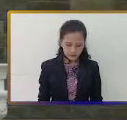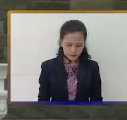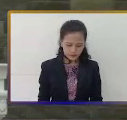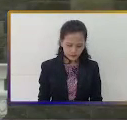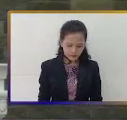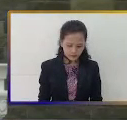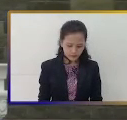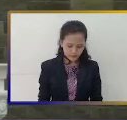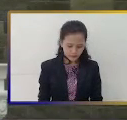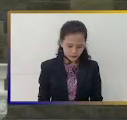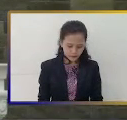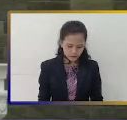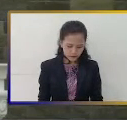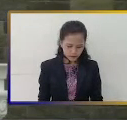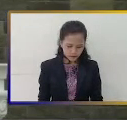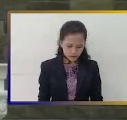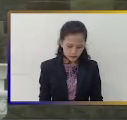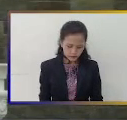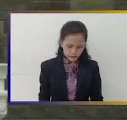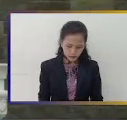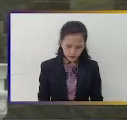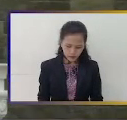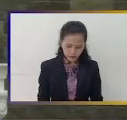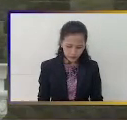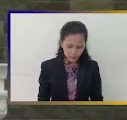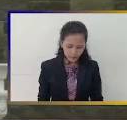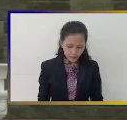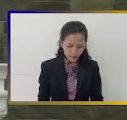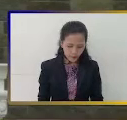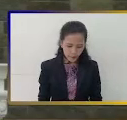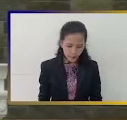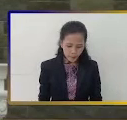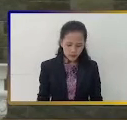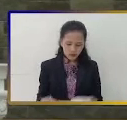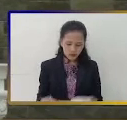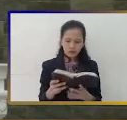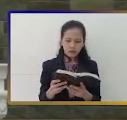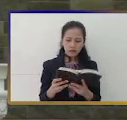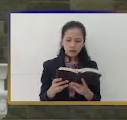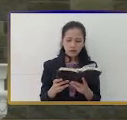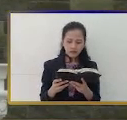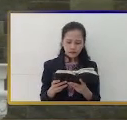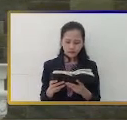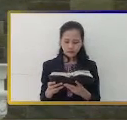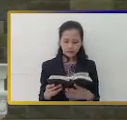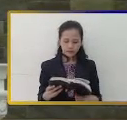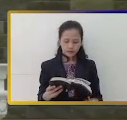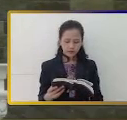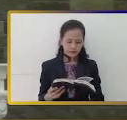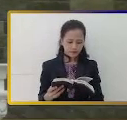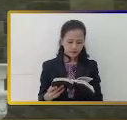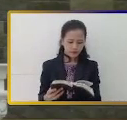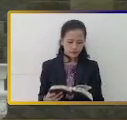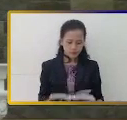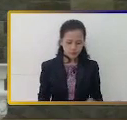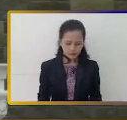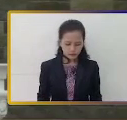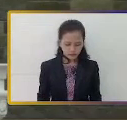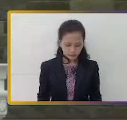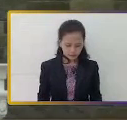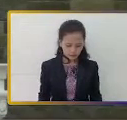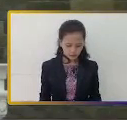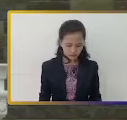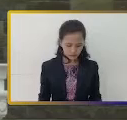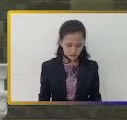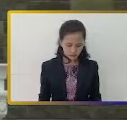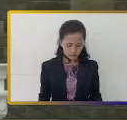Incline your ears to the words of my mouth. I will open my mouth in a parable. I will utter dark sayings of old,